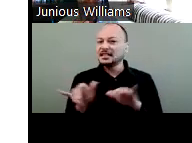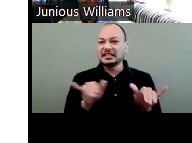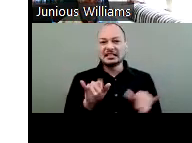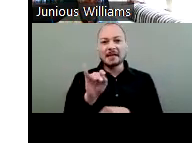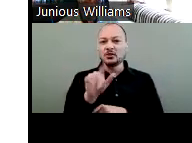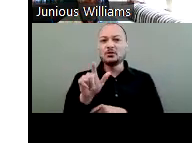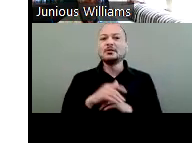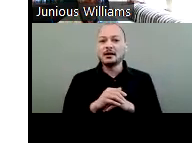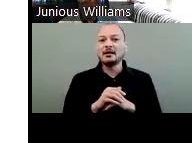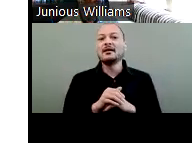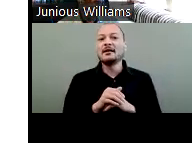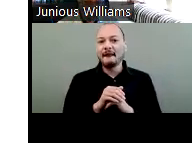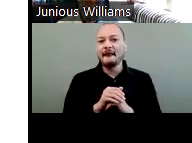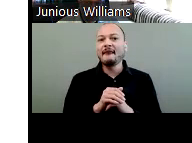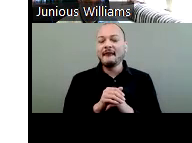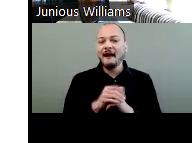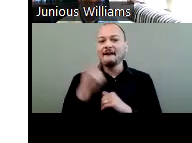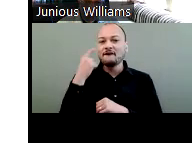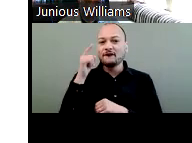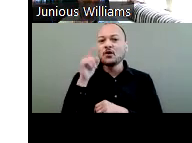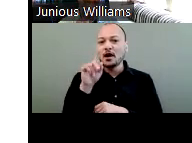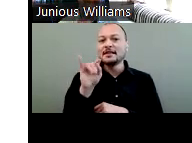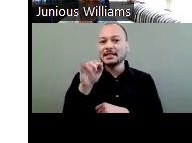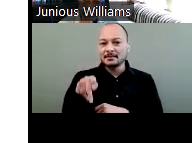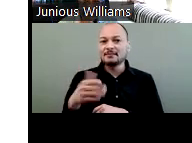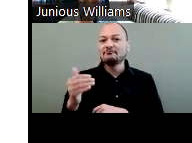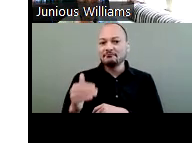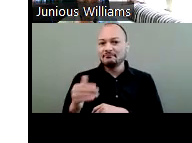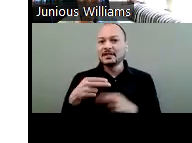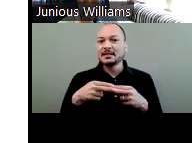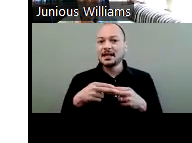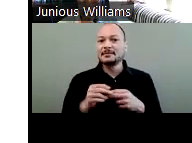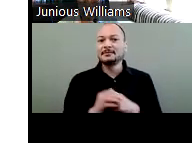tool for the tips. Next slide.